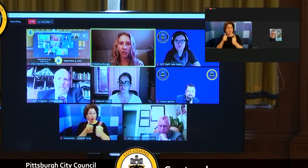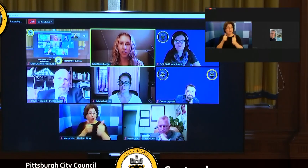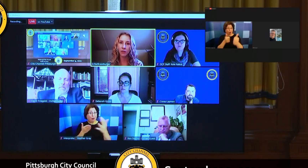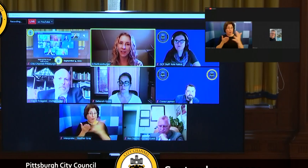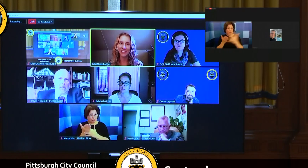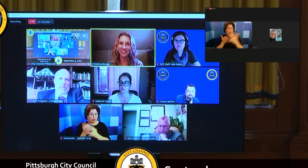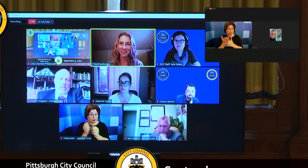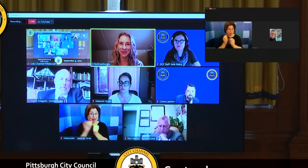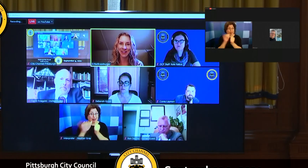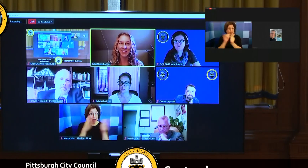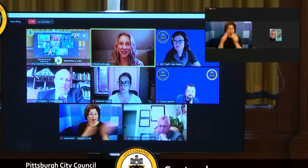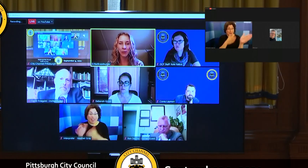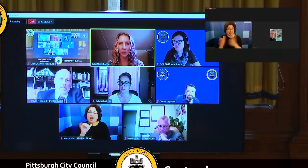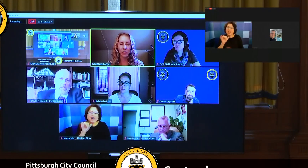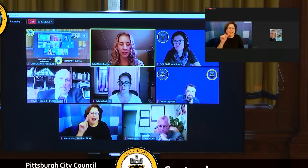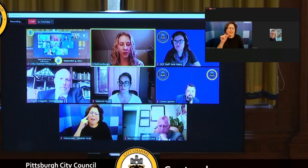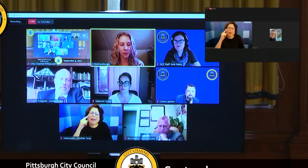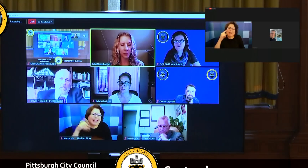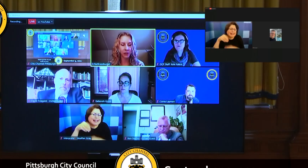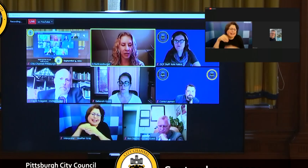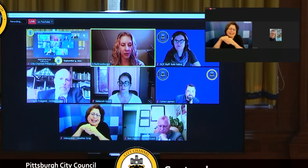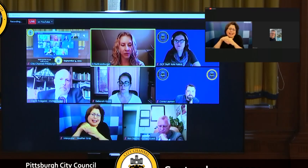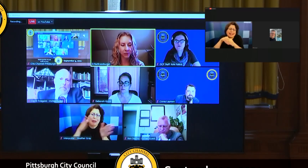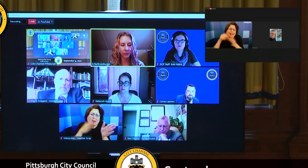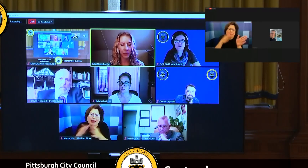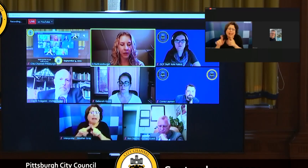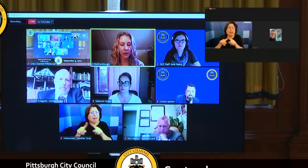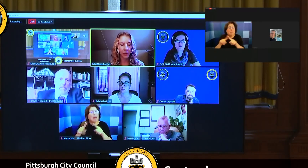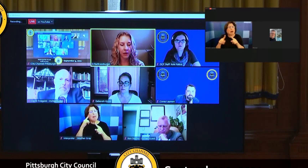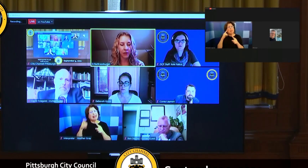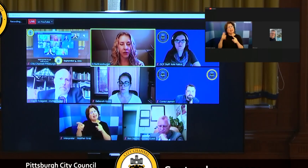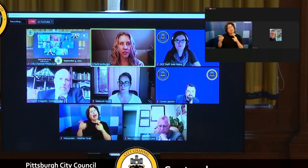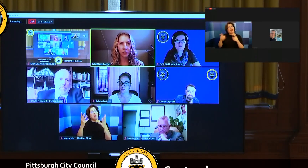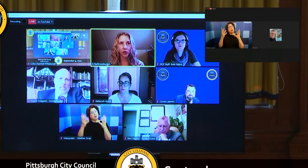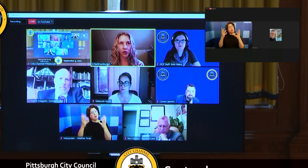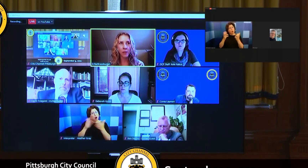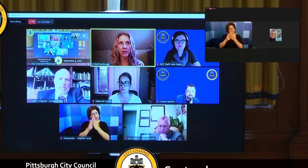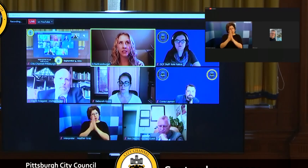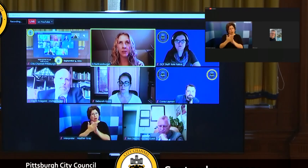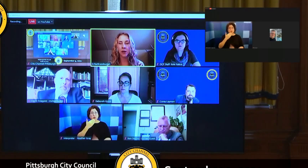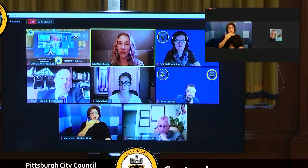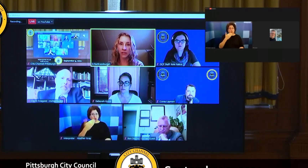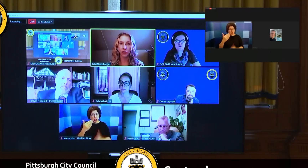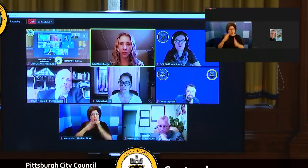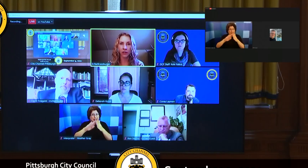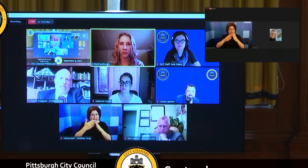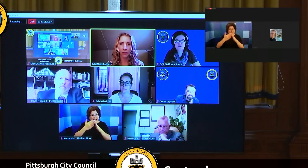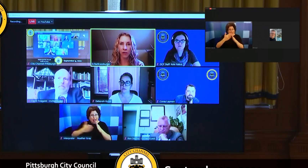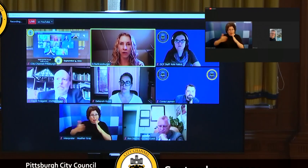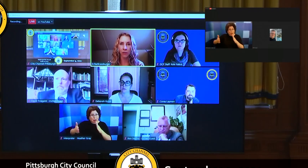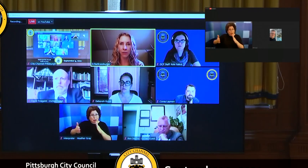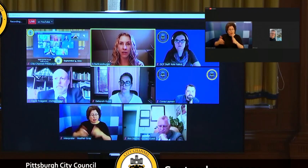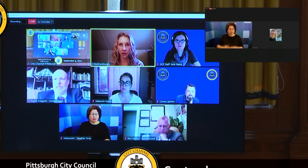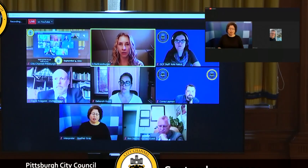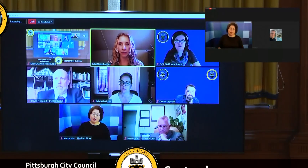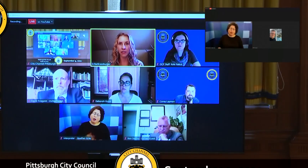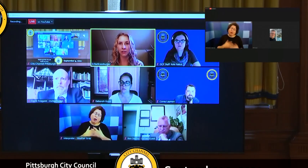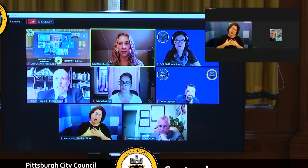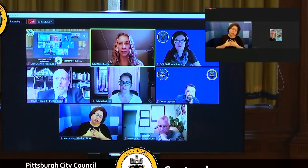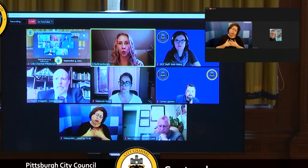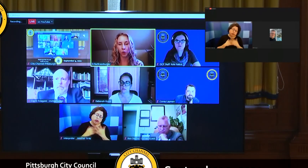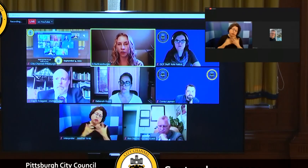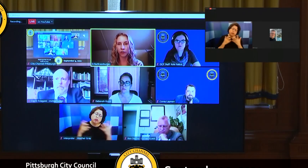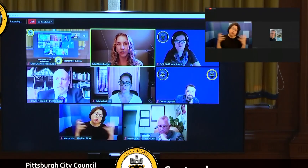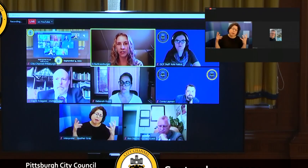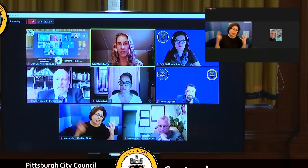not just because it's in the plan, but because they want to be good neighbors. There's a tremendous amount of history here. It's an